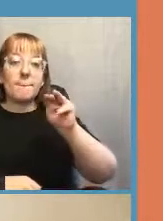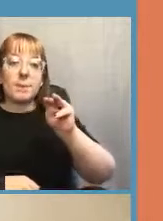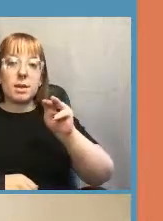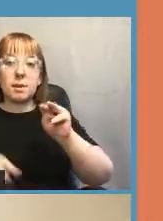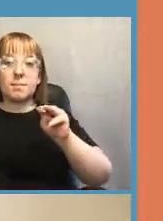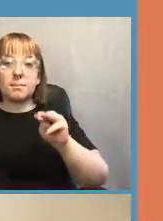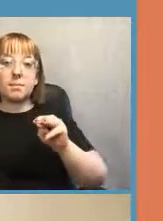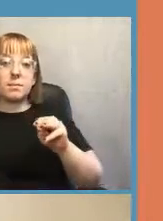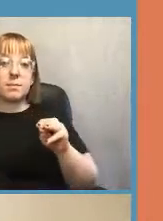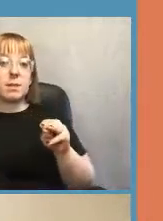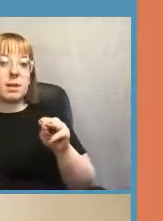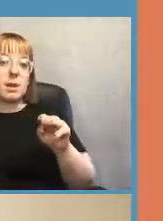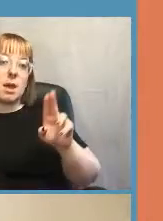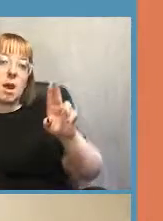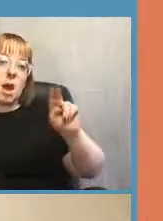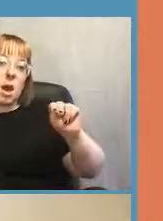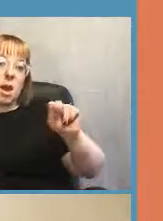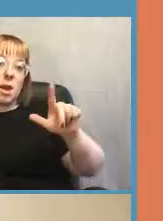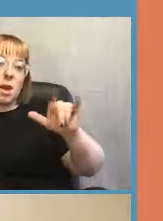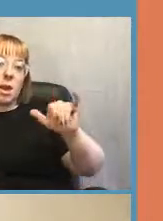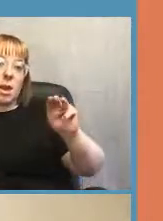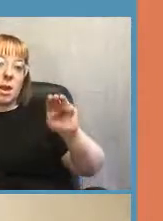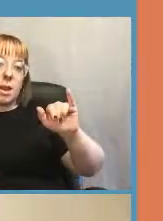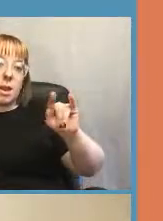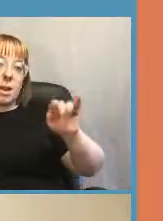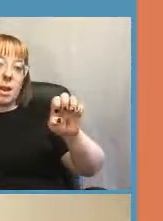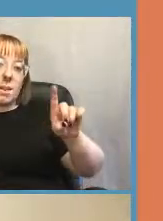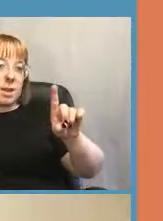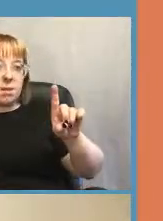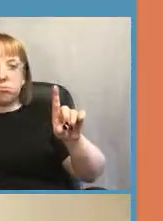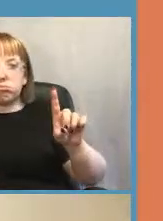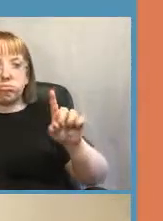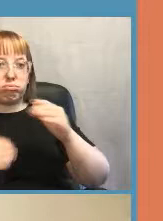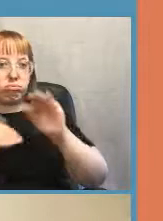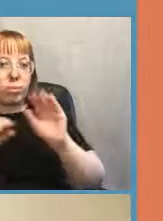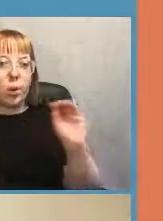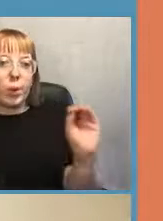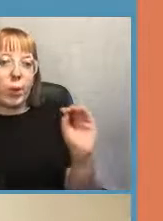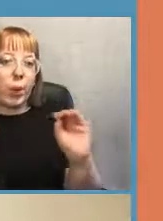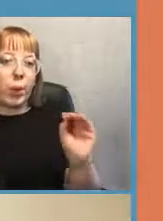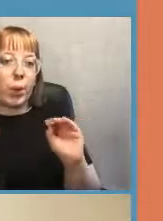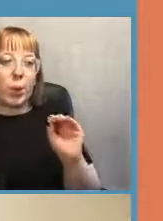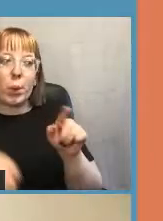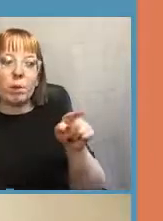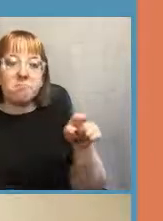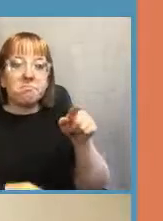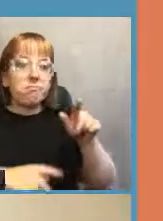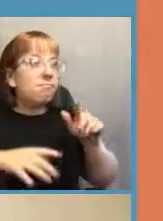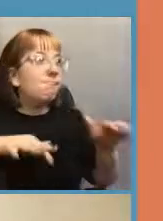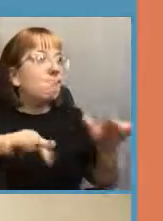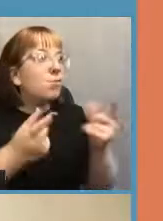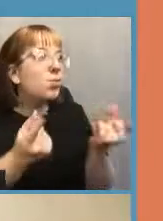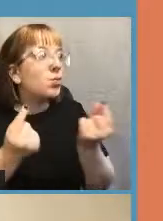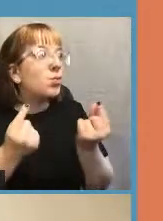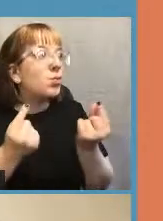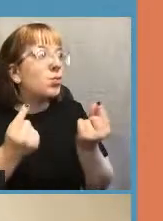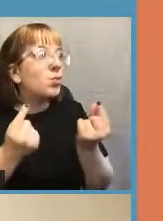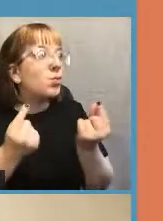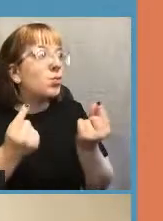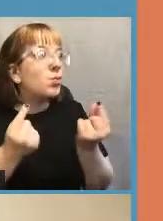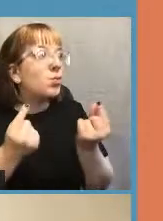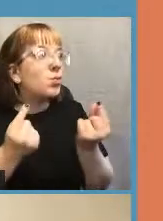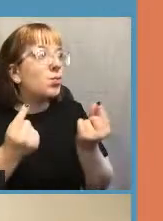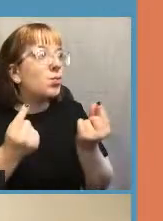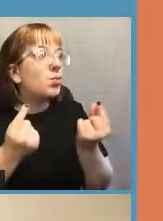unlimited access because of IBM bought the island, but in Kunst Matrix, you have a limit. And so you can't go over a certain amount or a